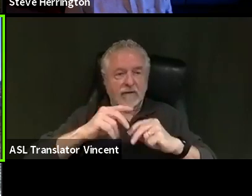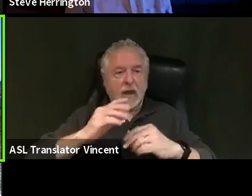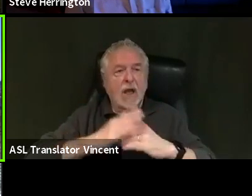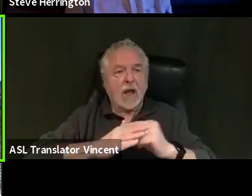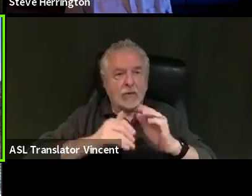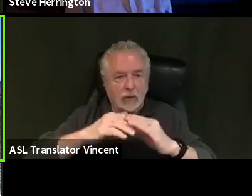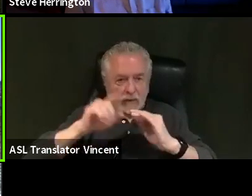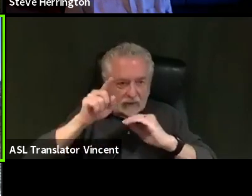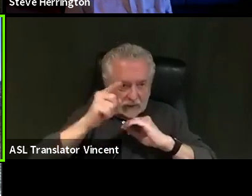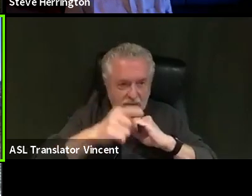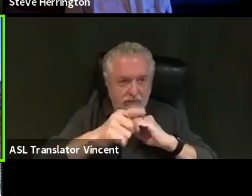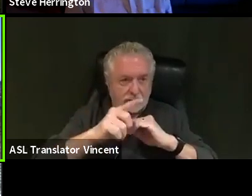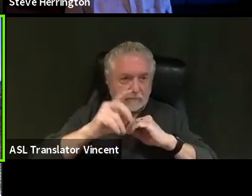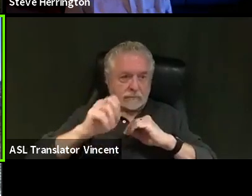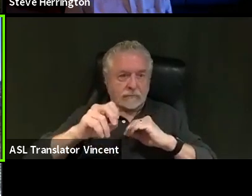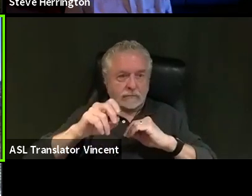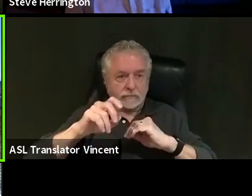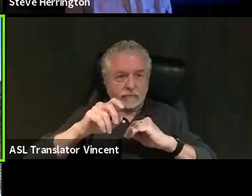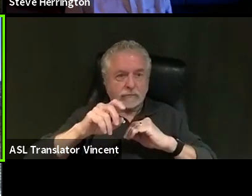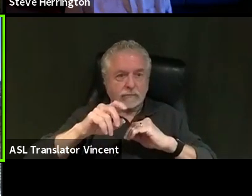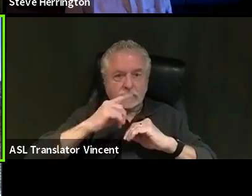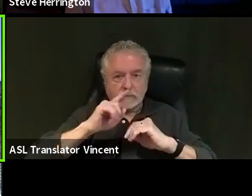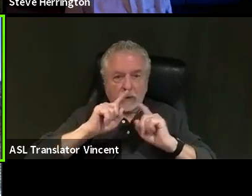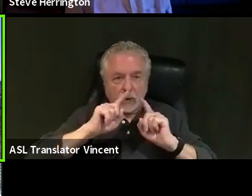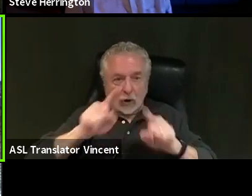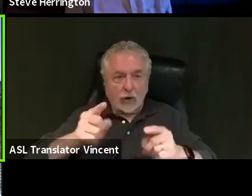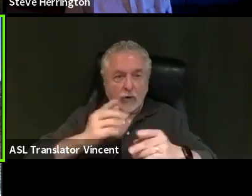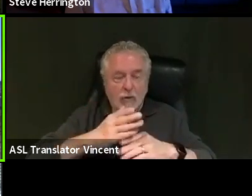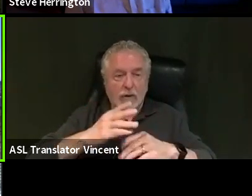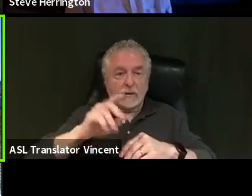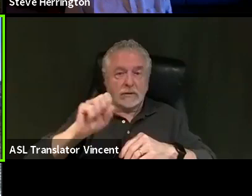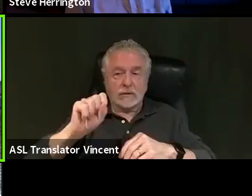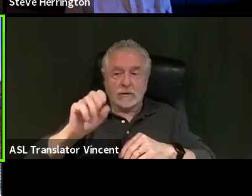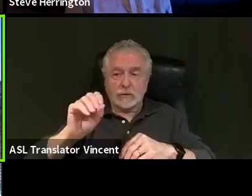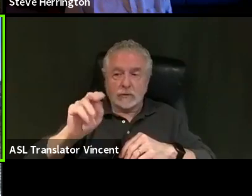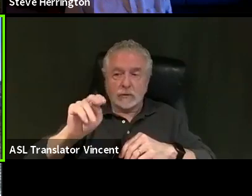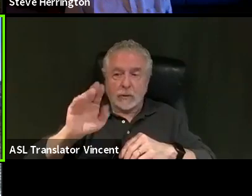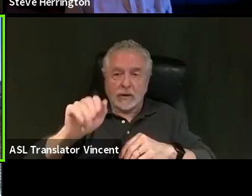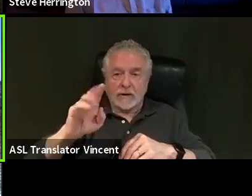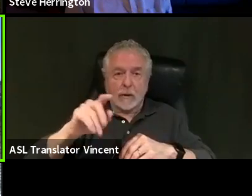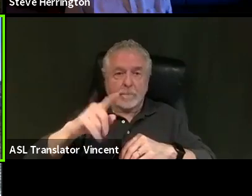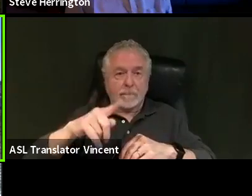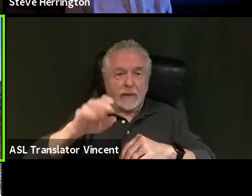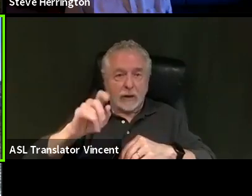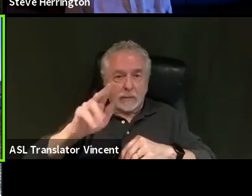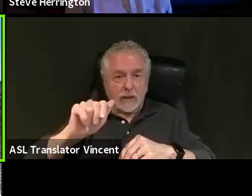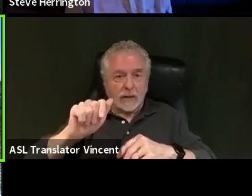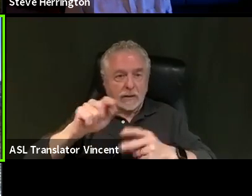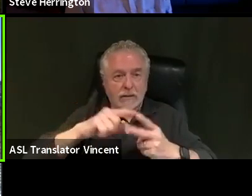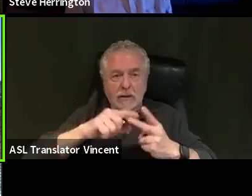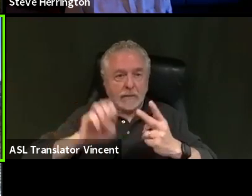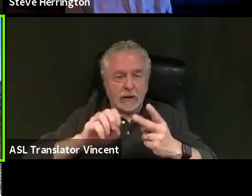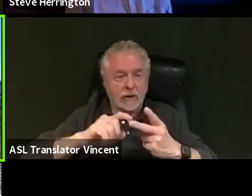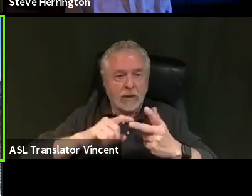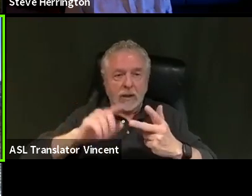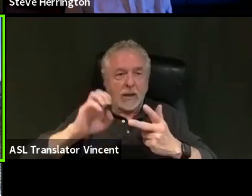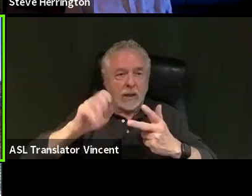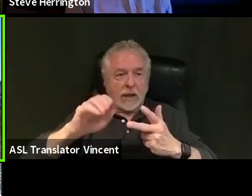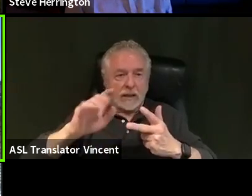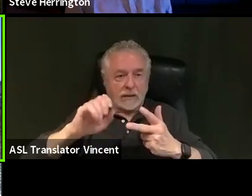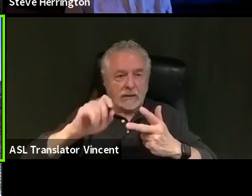comfortable going there. Children have gone to Sonoma Valley or to Petaluma, McDowell Elementary, or to Elsie